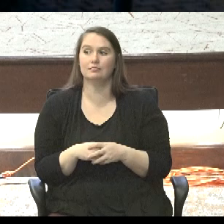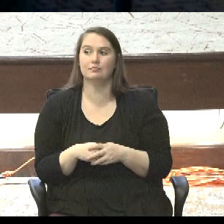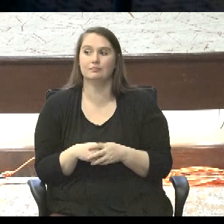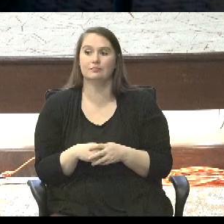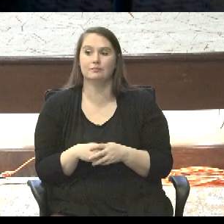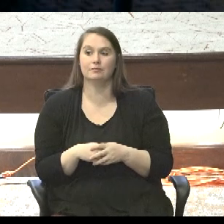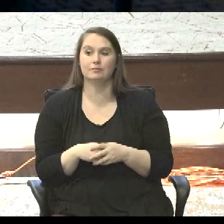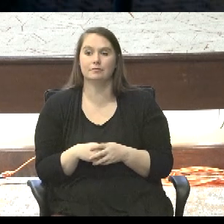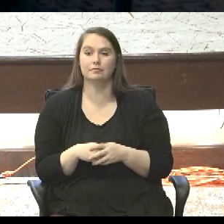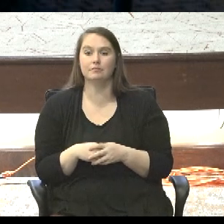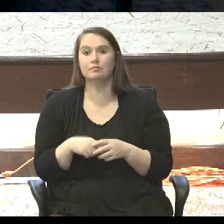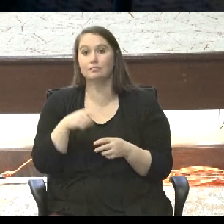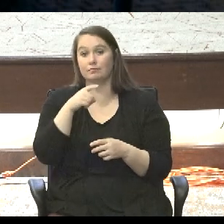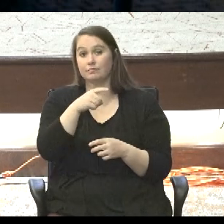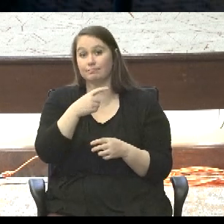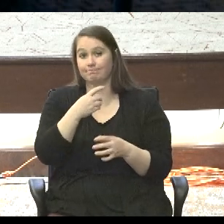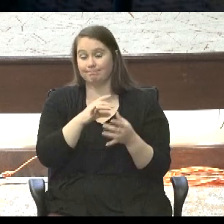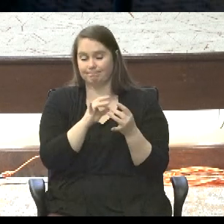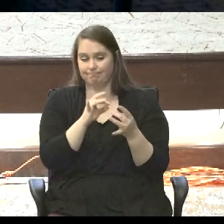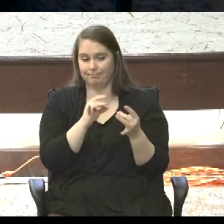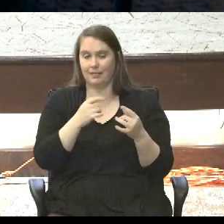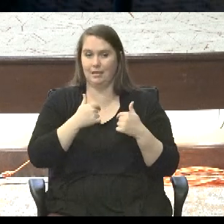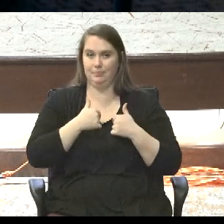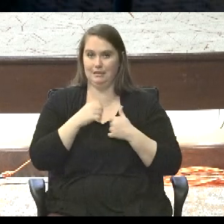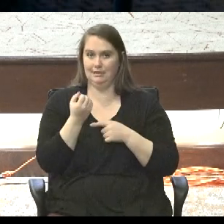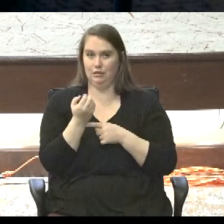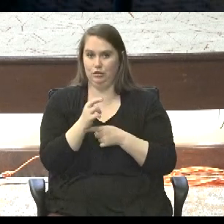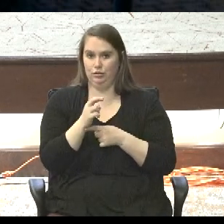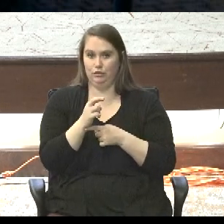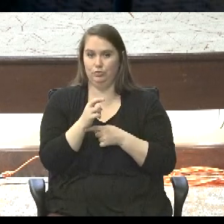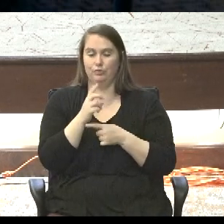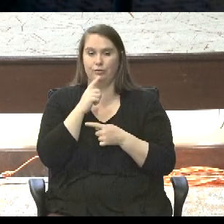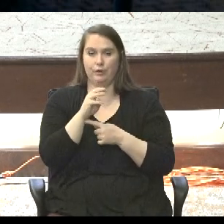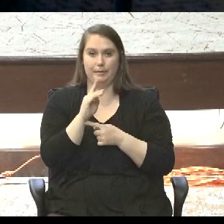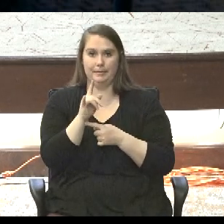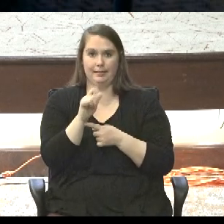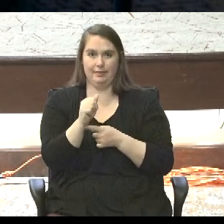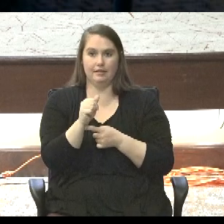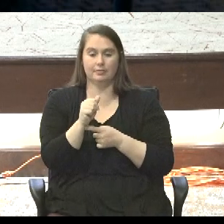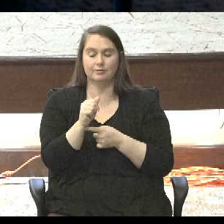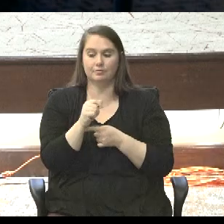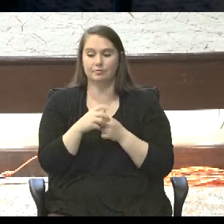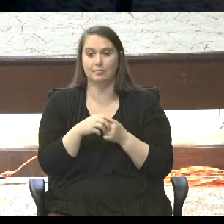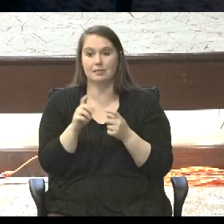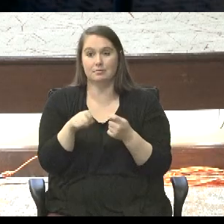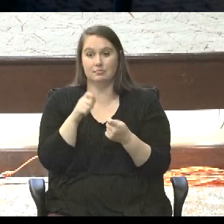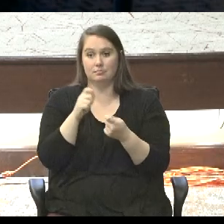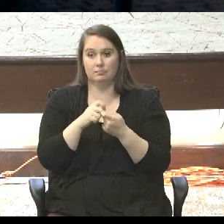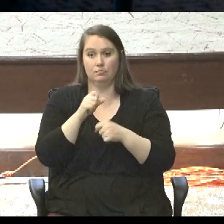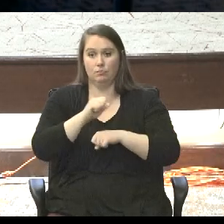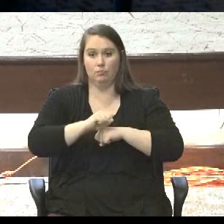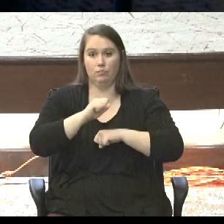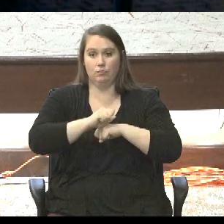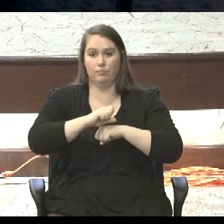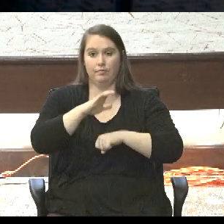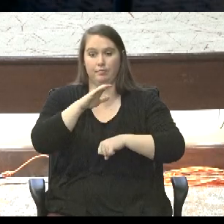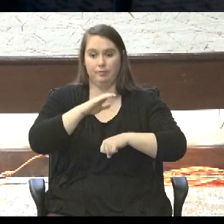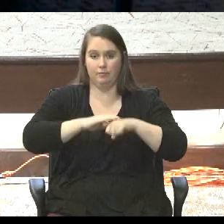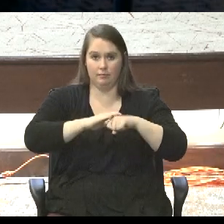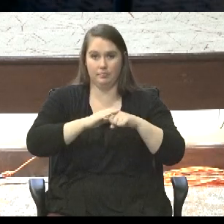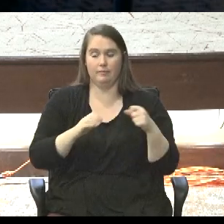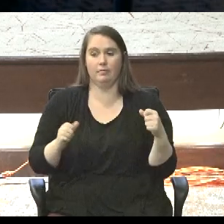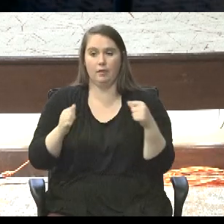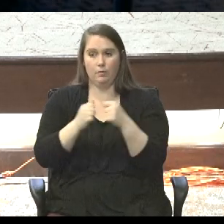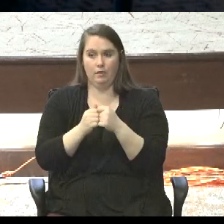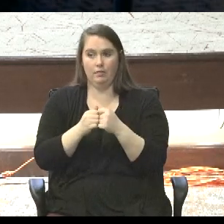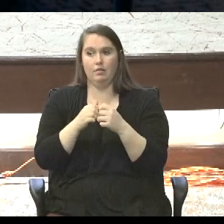As Hannah said, I am the Senior Account Director at Madden Media, specifically working on and with the Waco